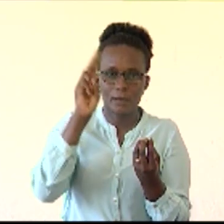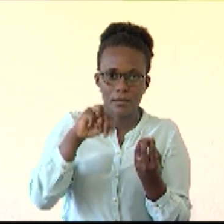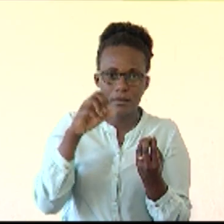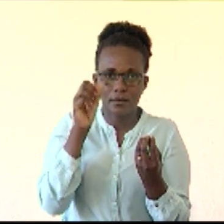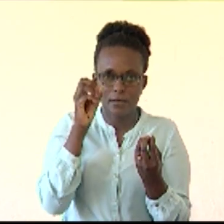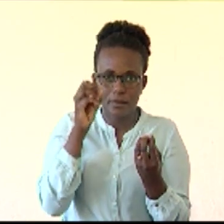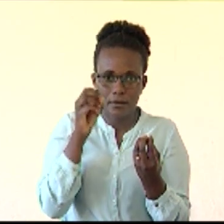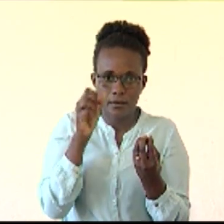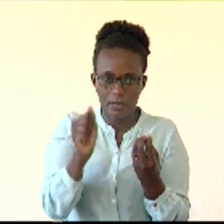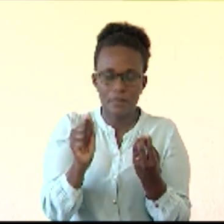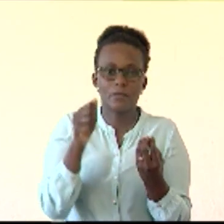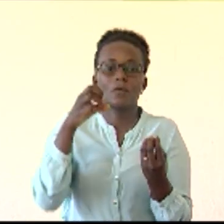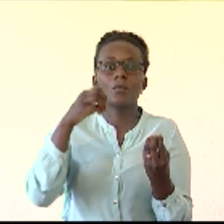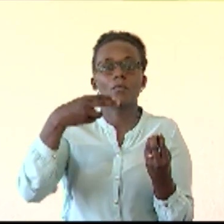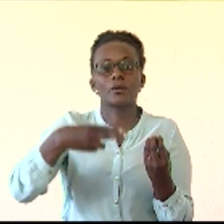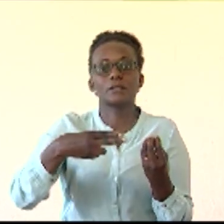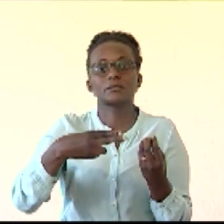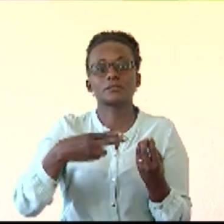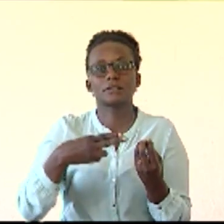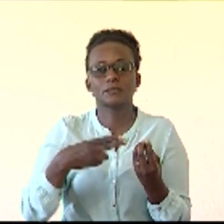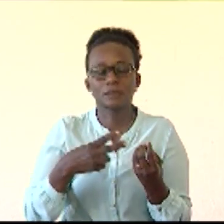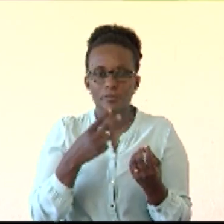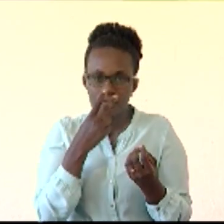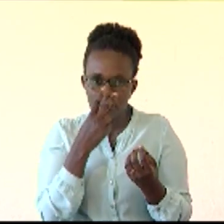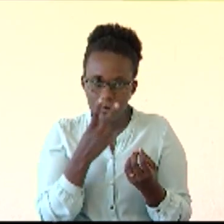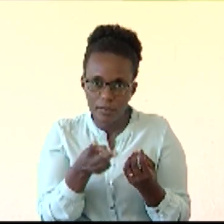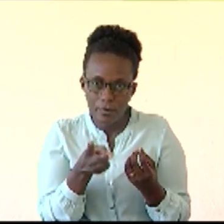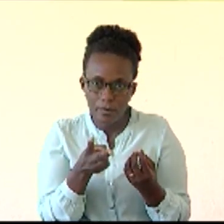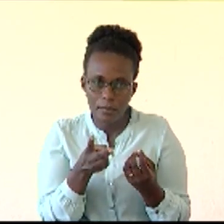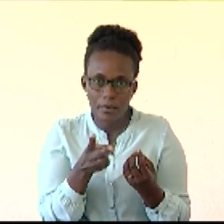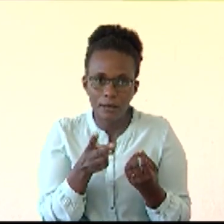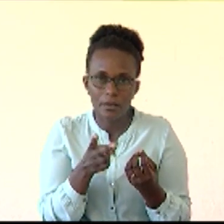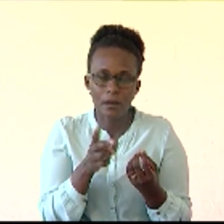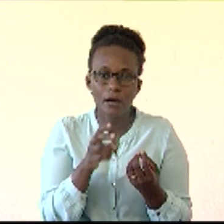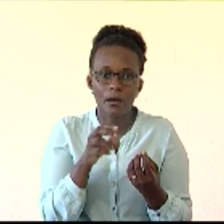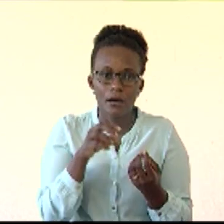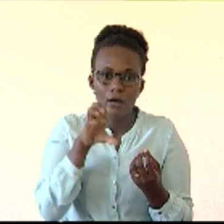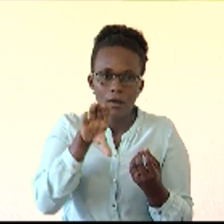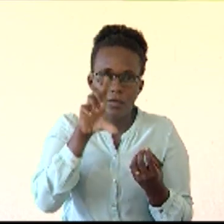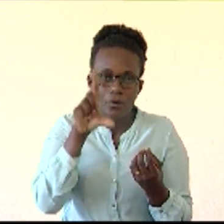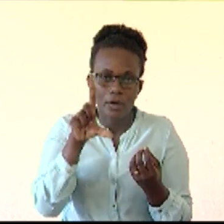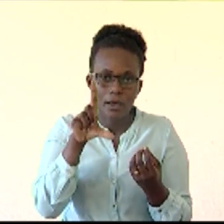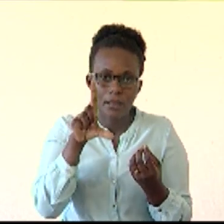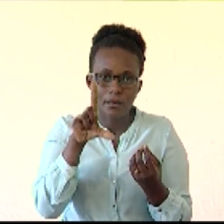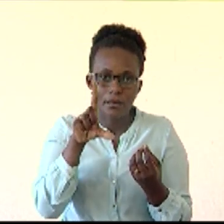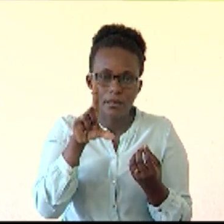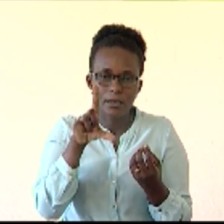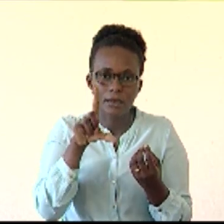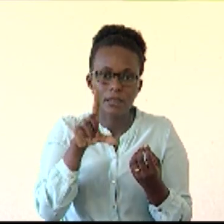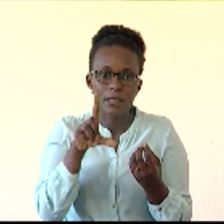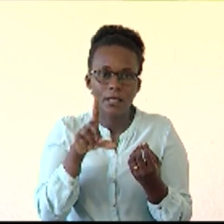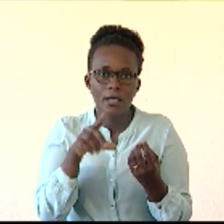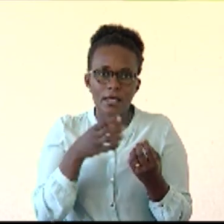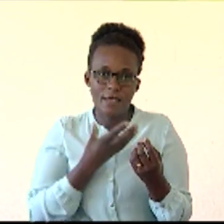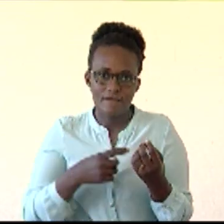diagram. So the here, brine is the electrolyte. That is concentrated solution of sodium